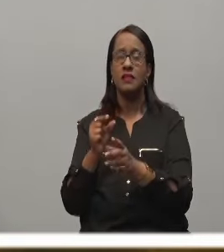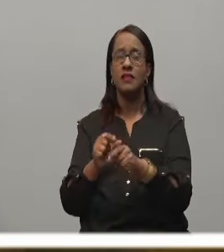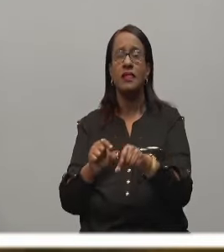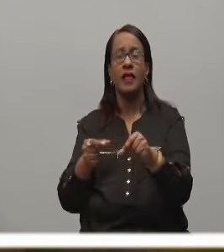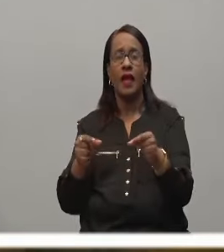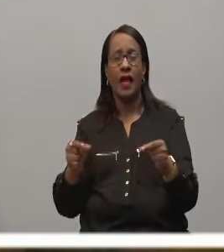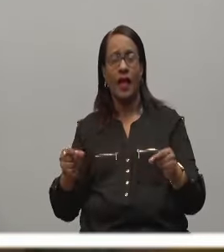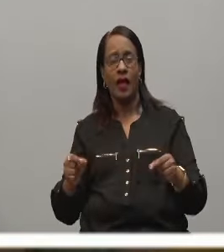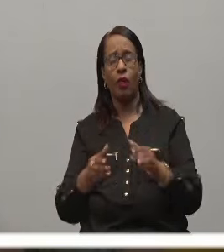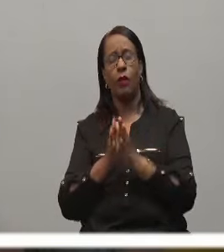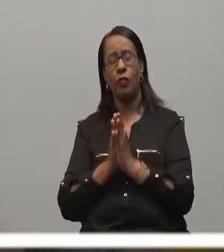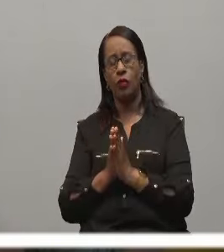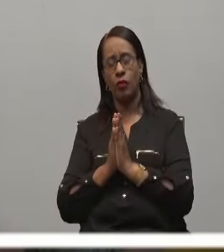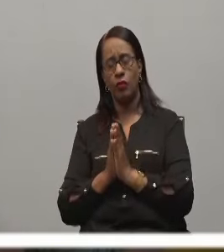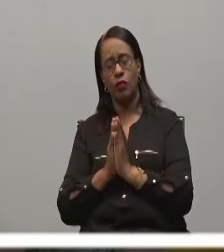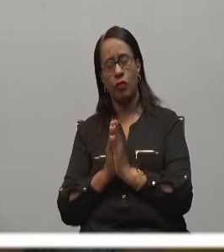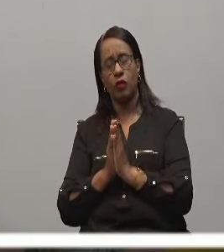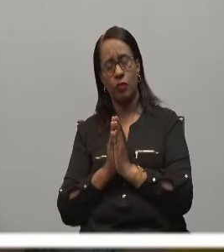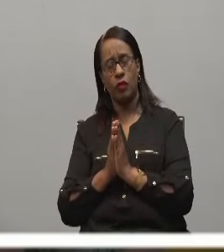And then he says,